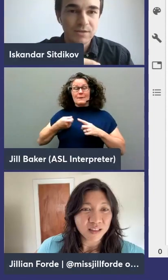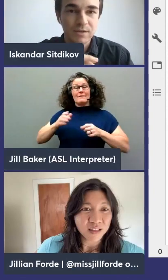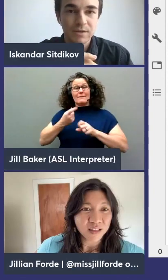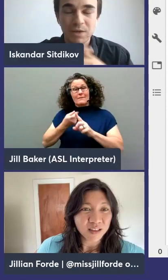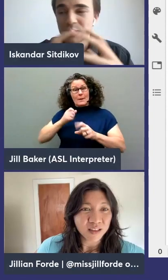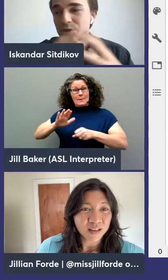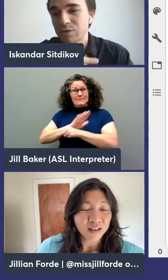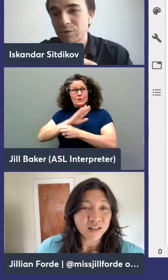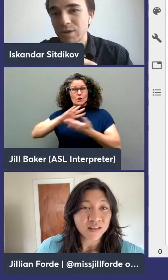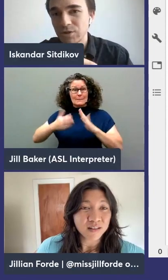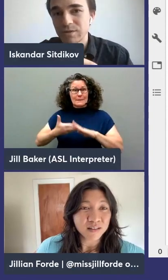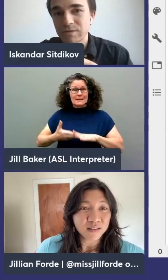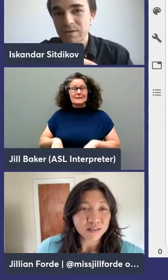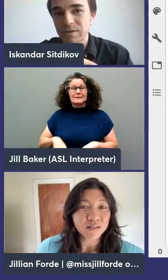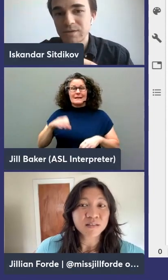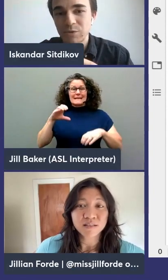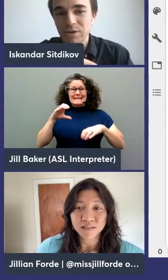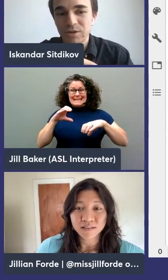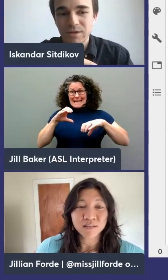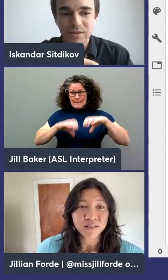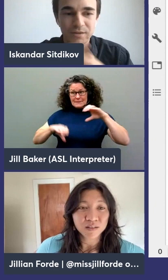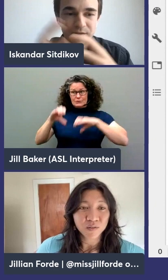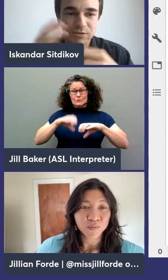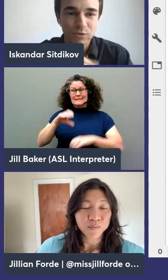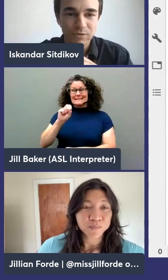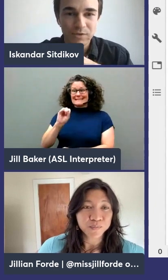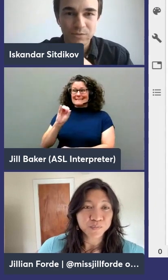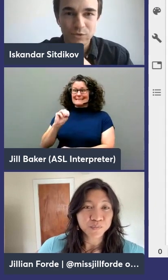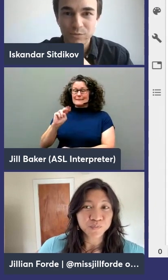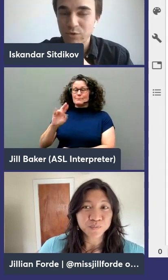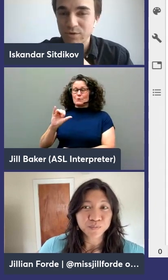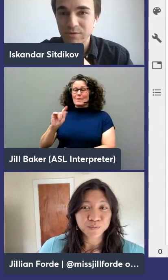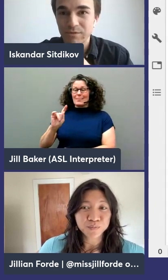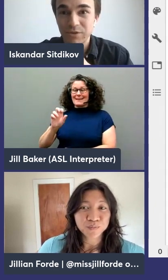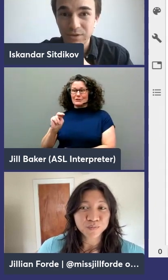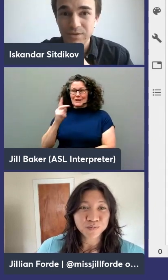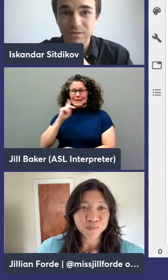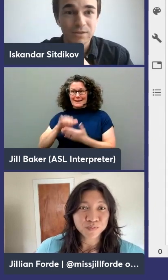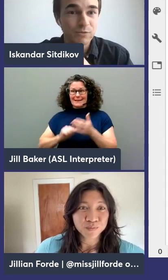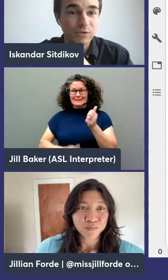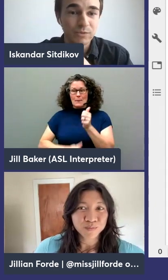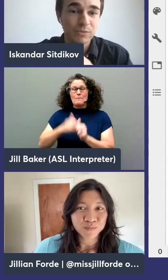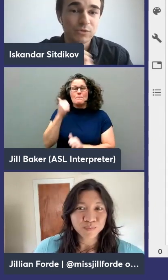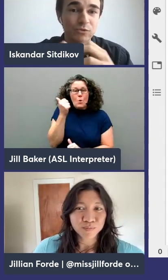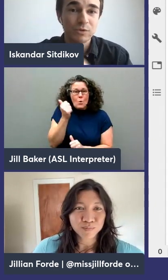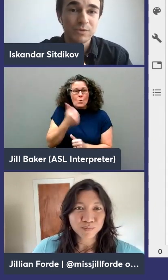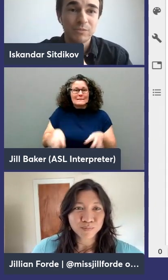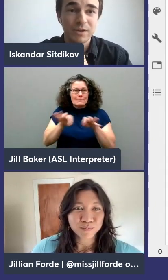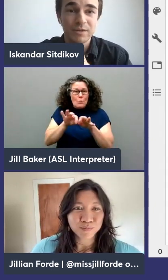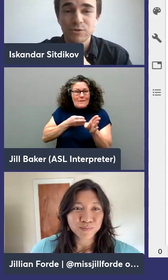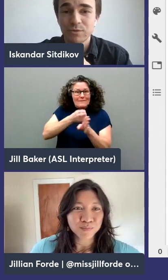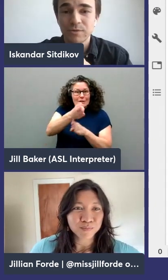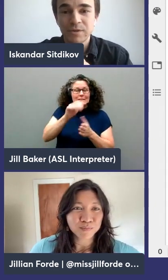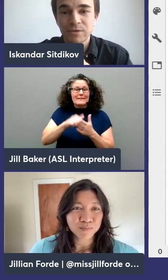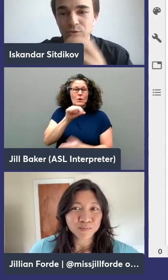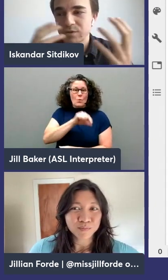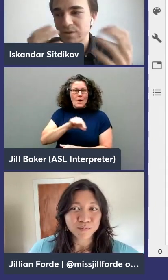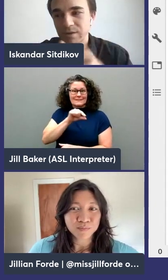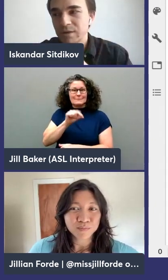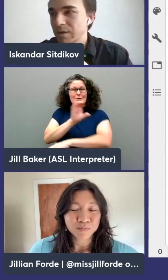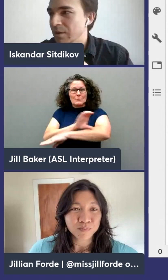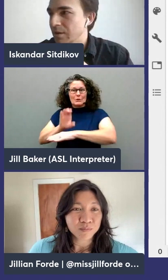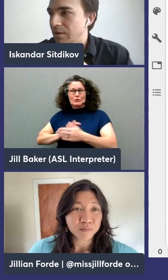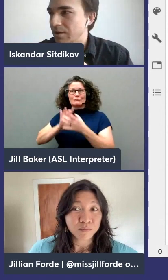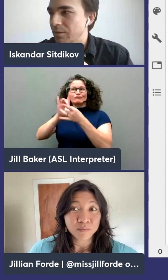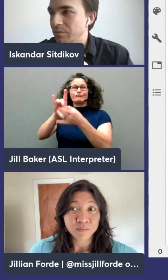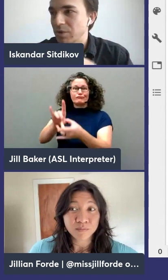it is chemistry simulation. I think this is one of the most important fields that quantum computers will be applied to. So it's